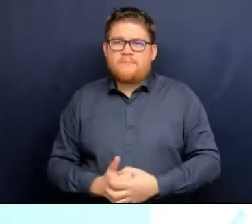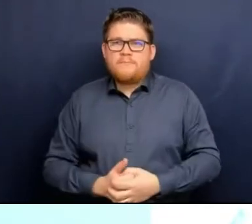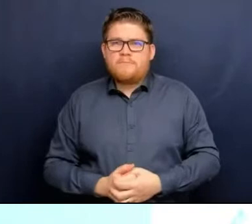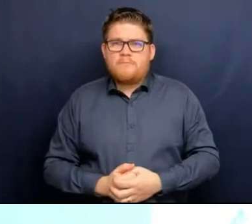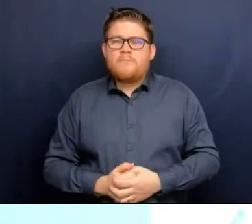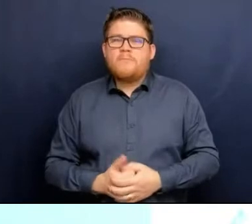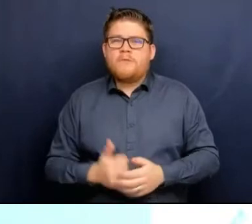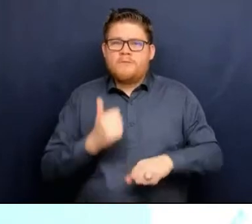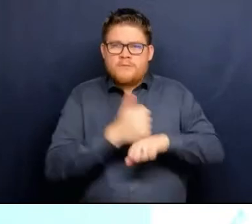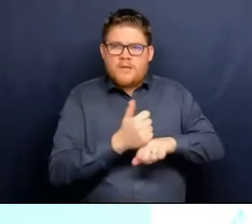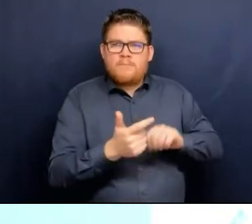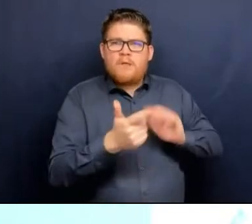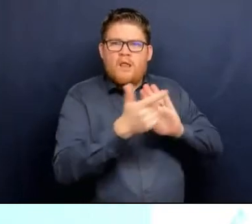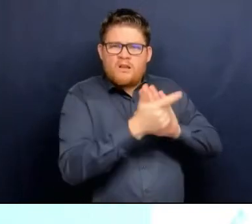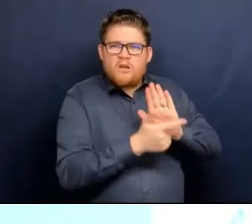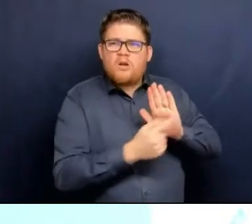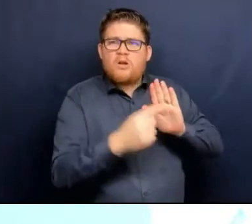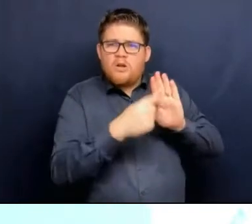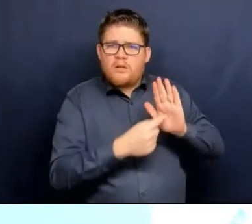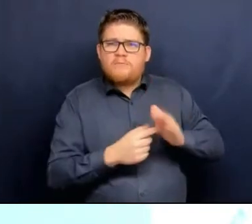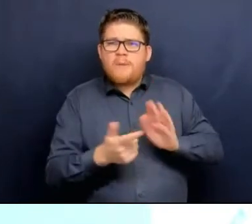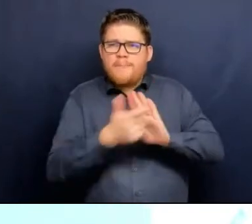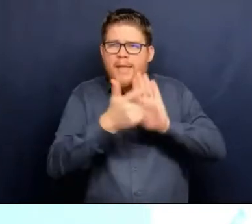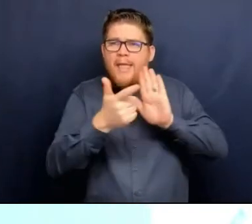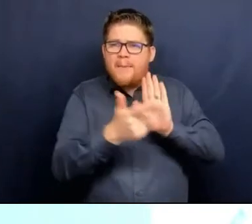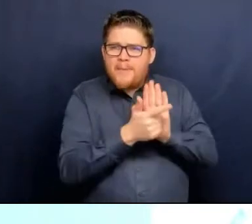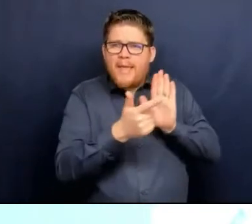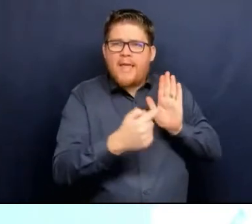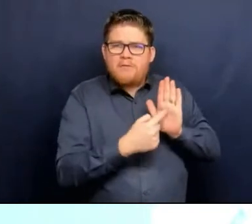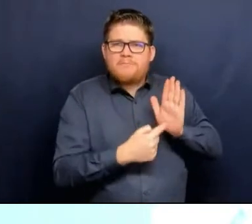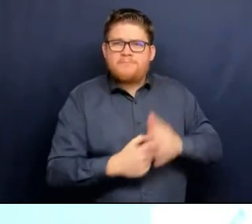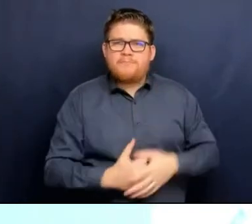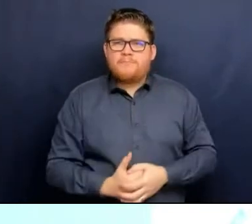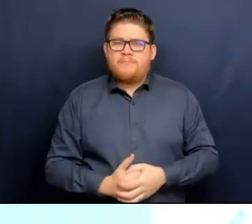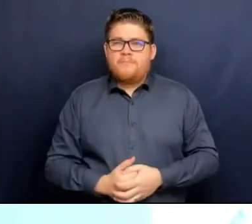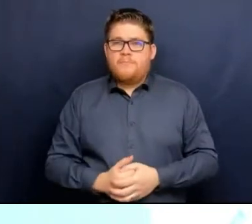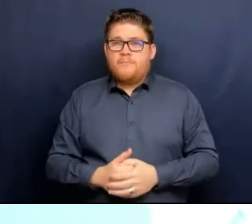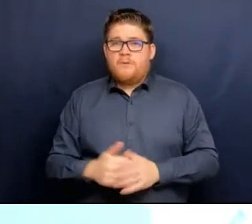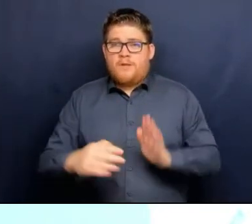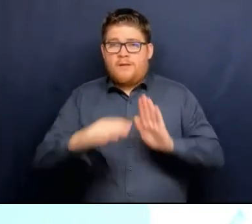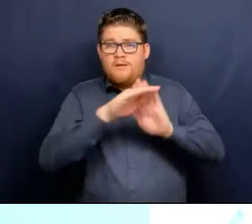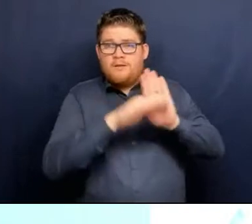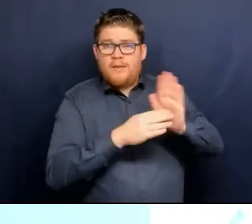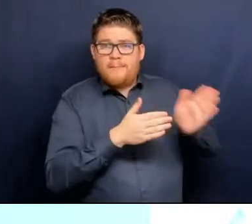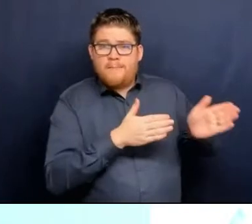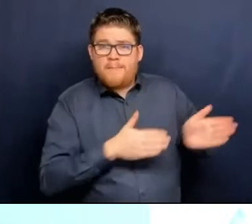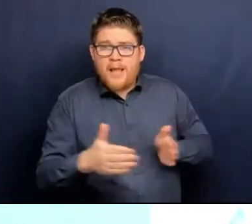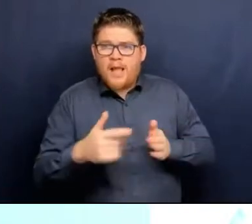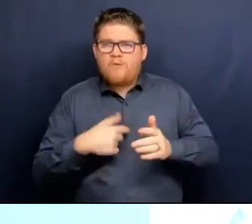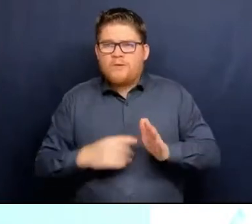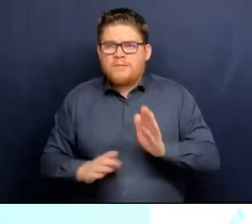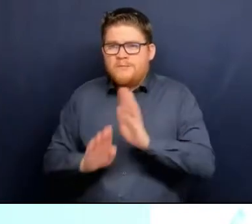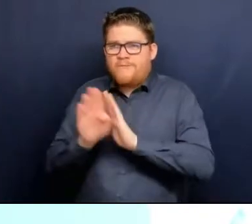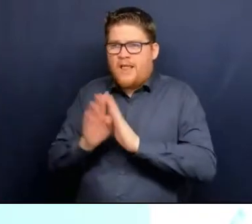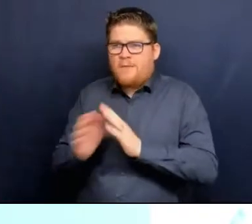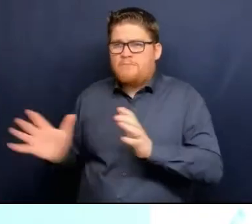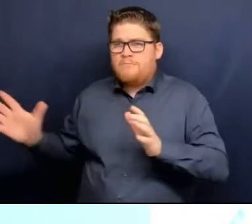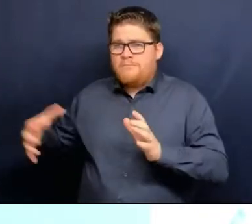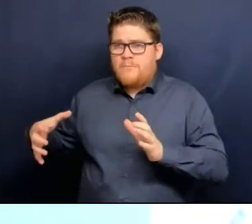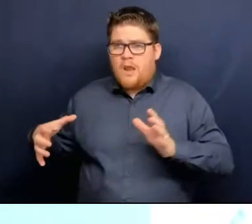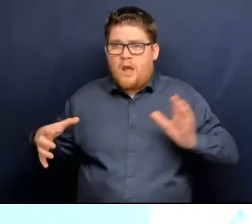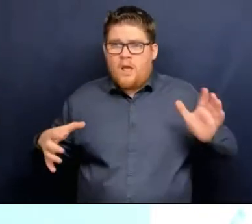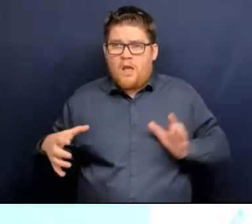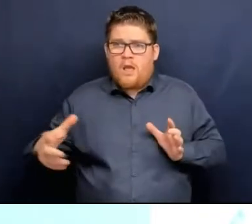at the beauty of this co-developed plan is that we'll have the opportunity every year to be held to account for